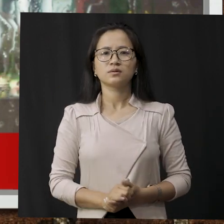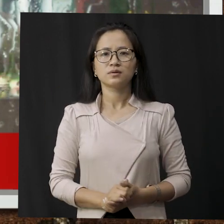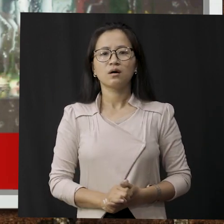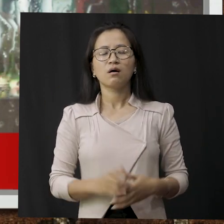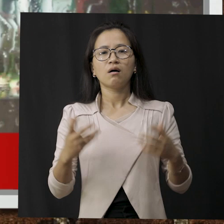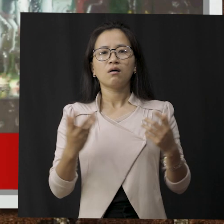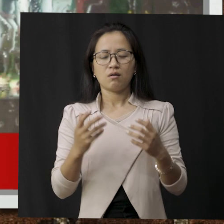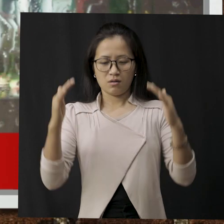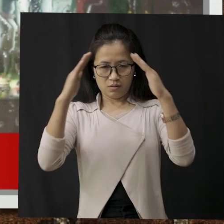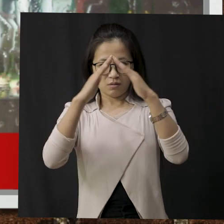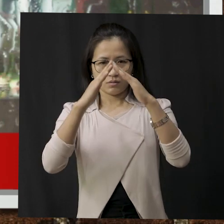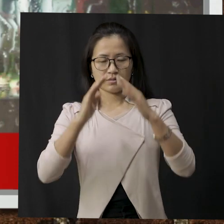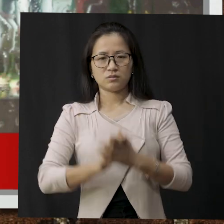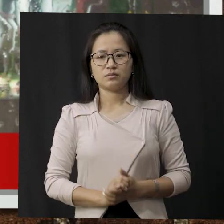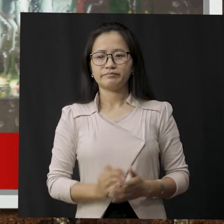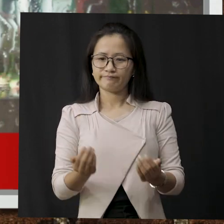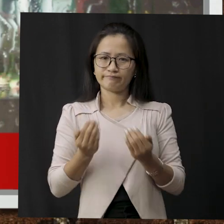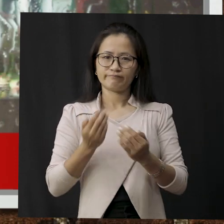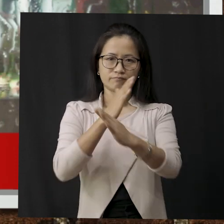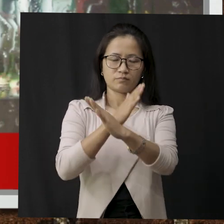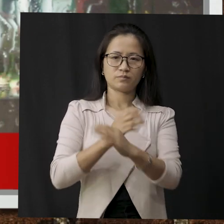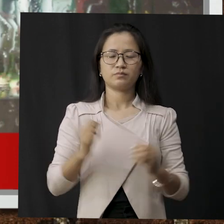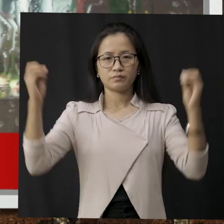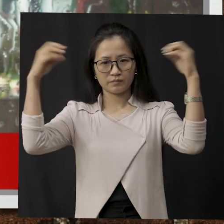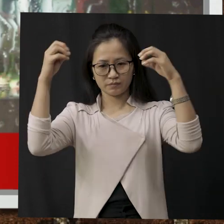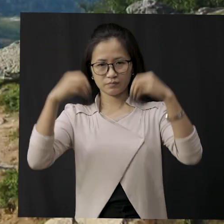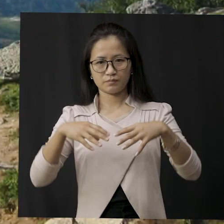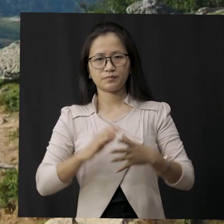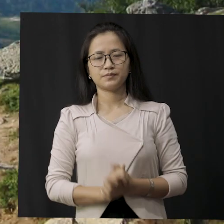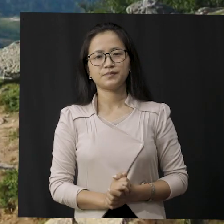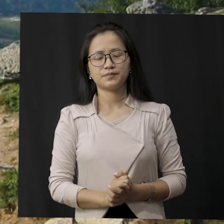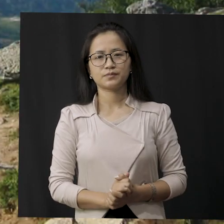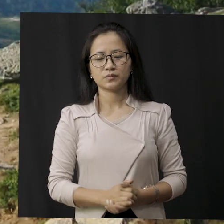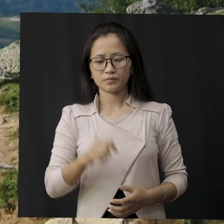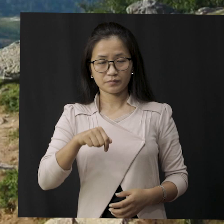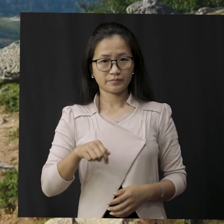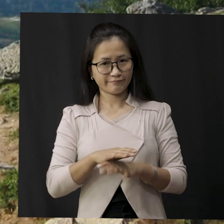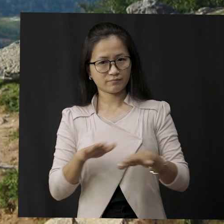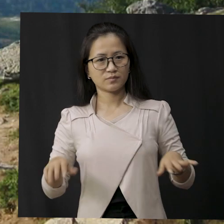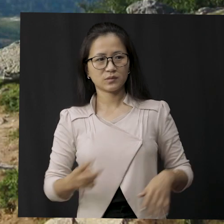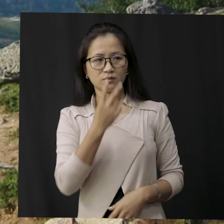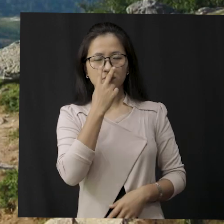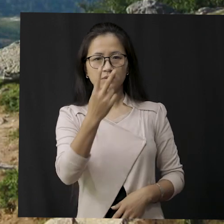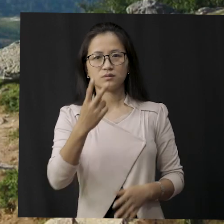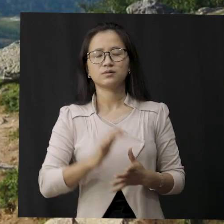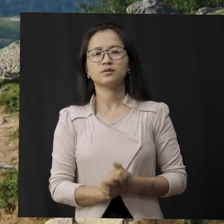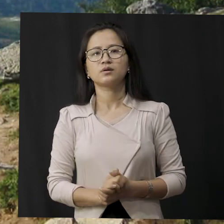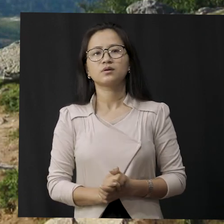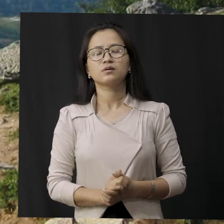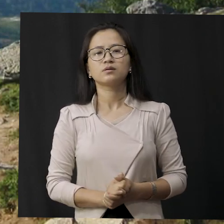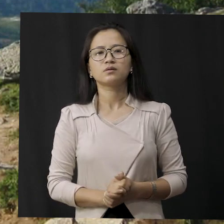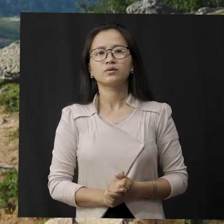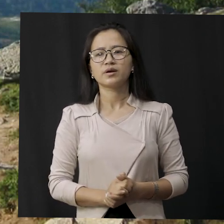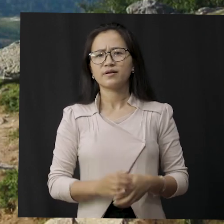So houses protect us from rain, okay? Now students, here you can see